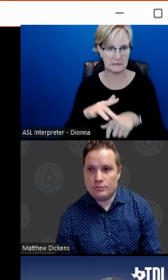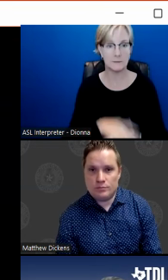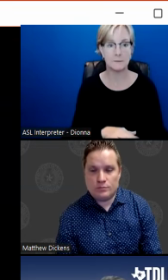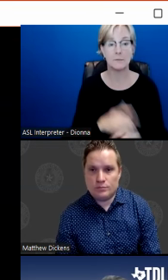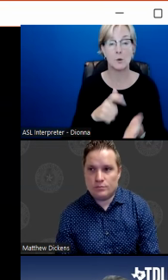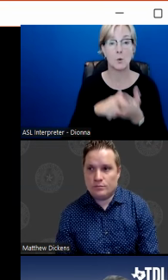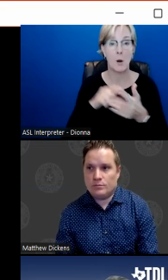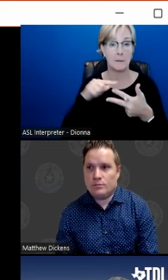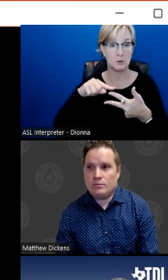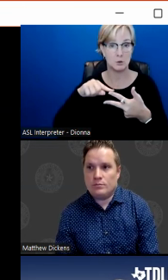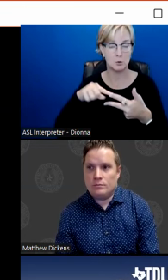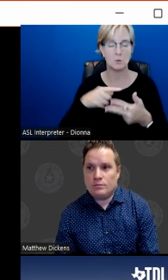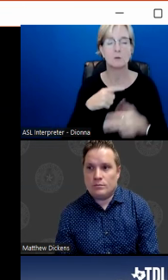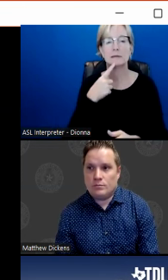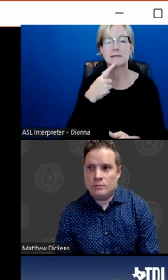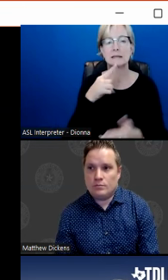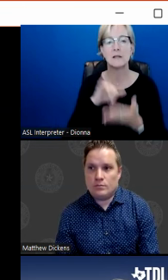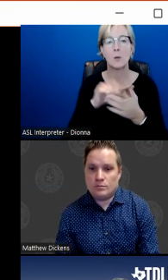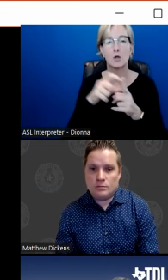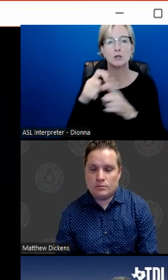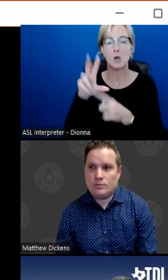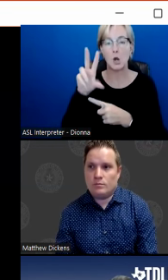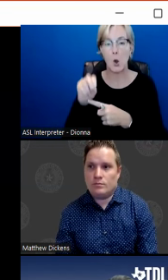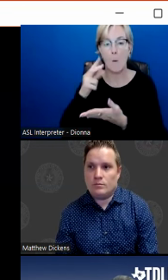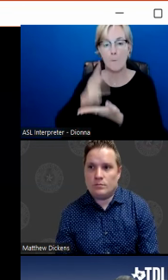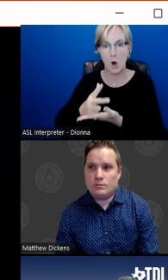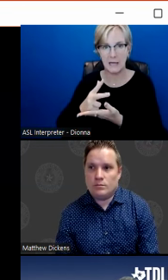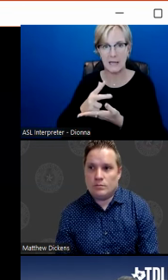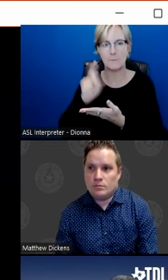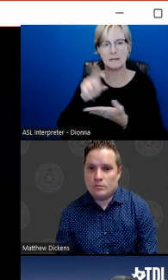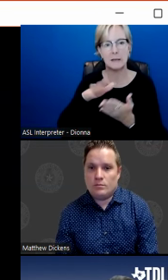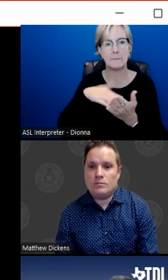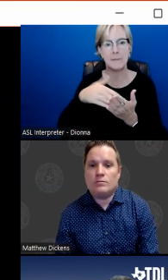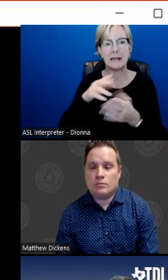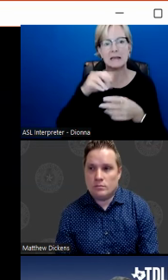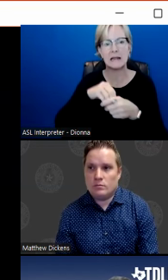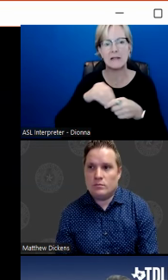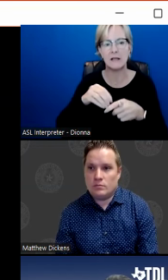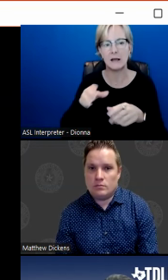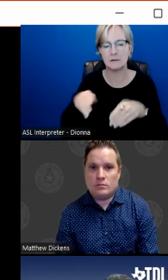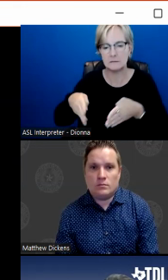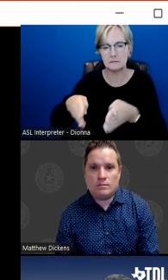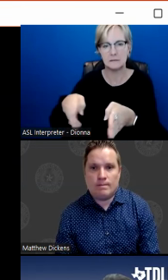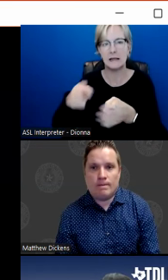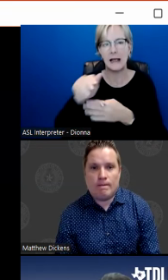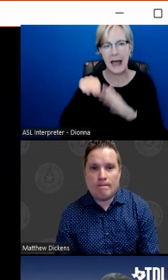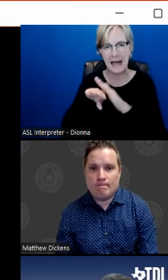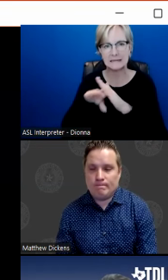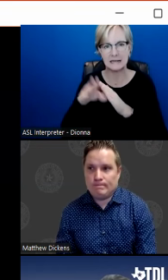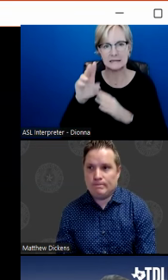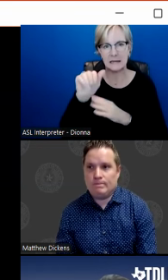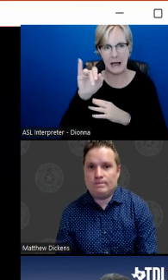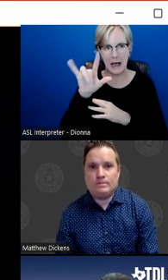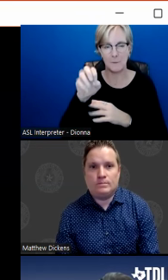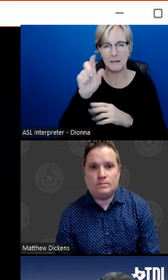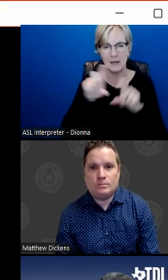Requirement number two says that the words "no parking" must be painted in the associated access aisle. The letters must be all capital